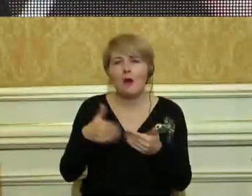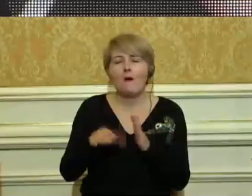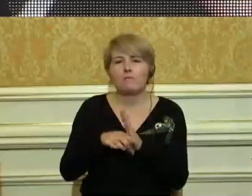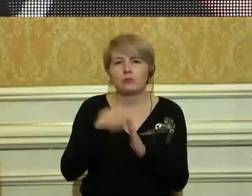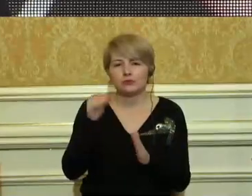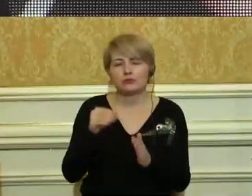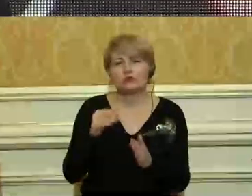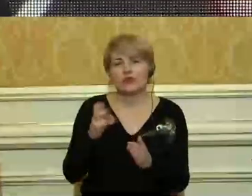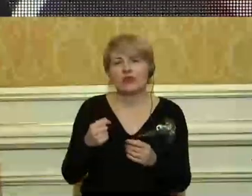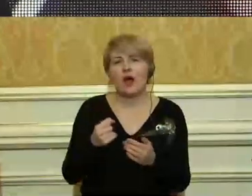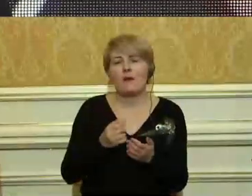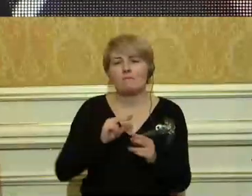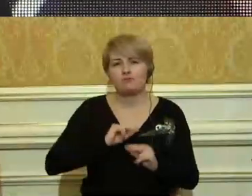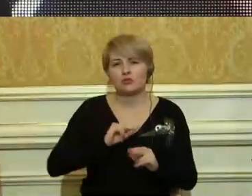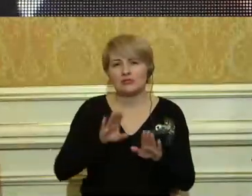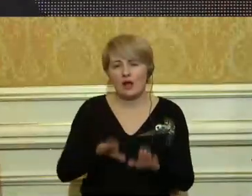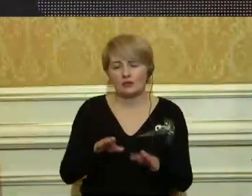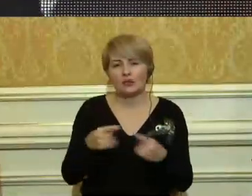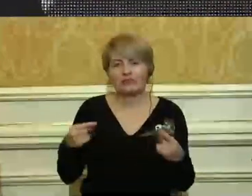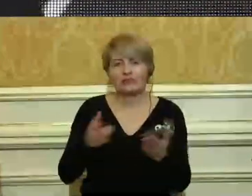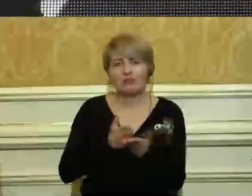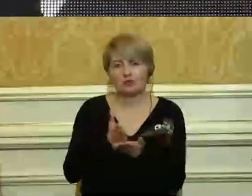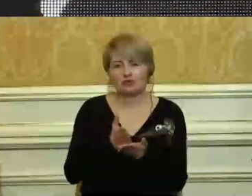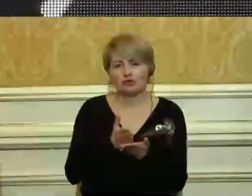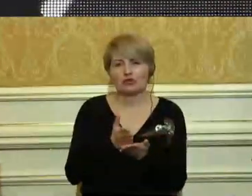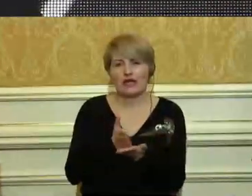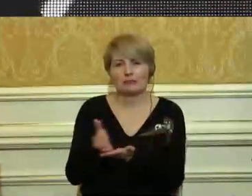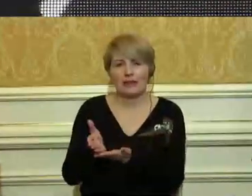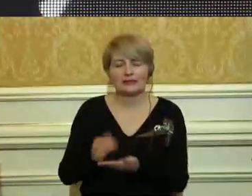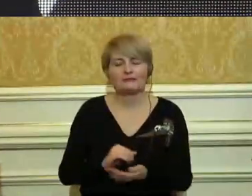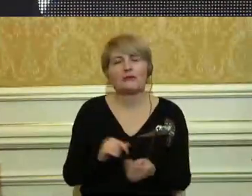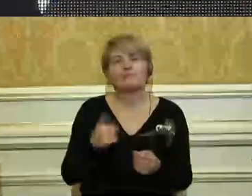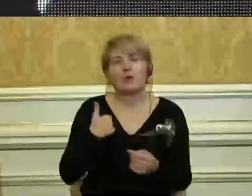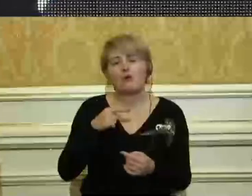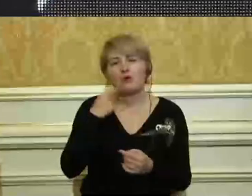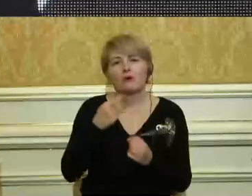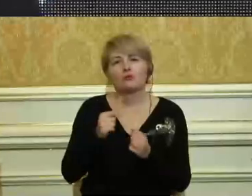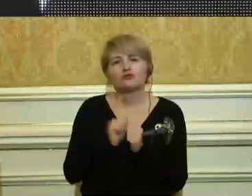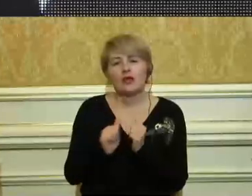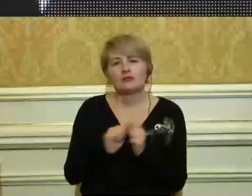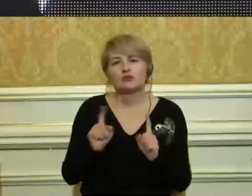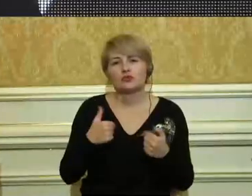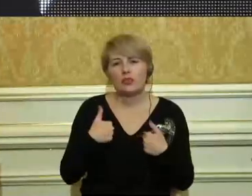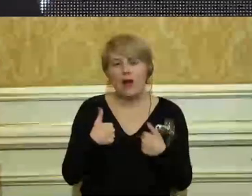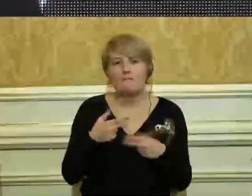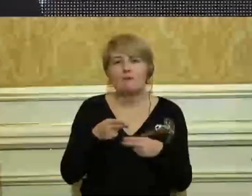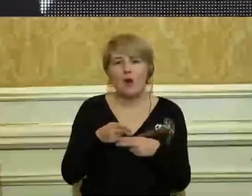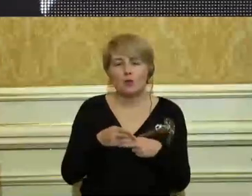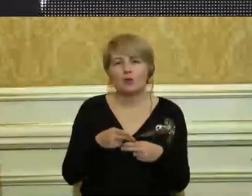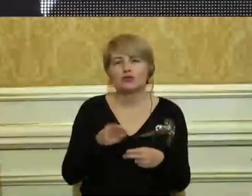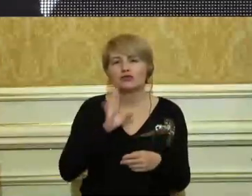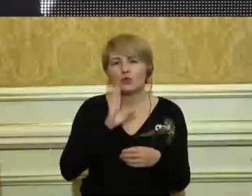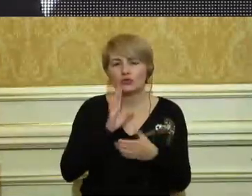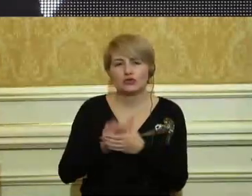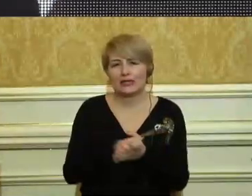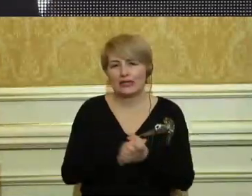political spectrum. We always tend to say that there is not enough women's solidarity. And I wouldn't say